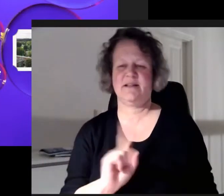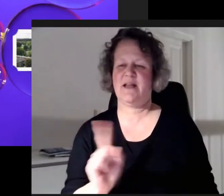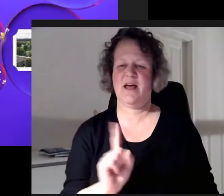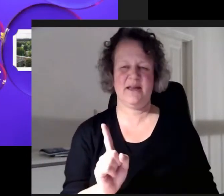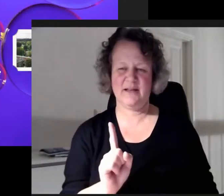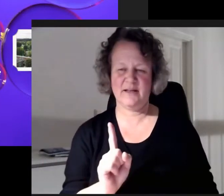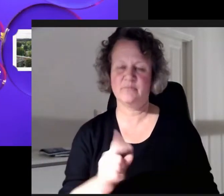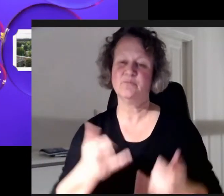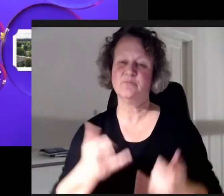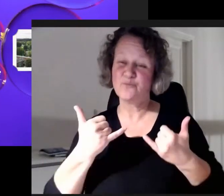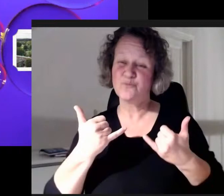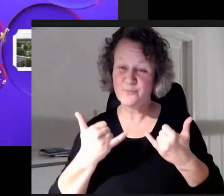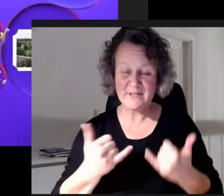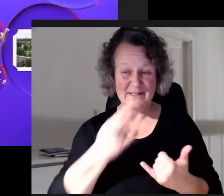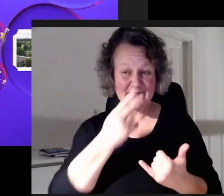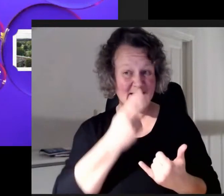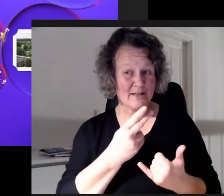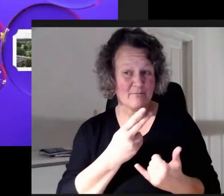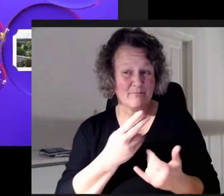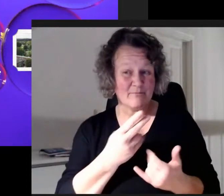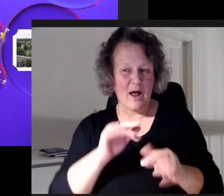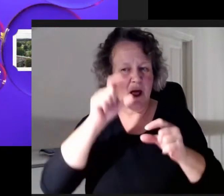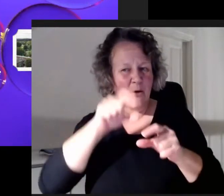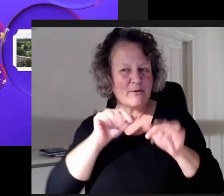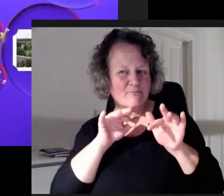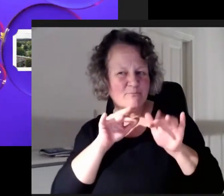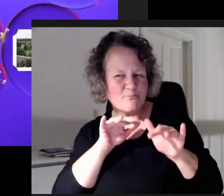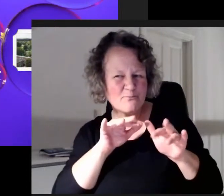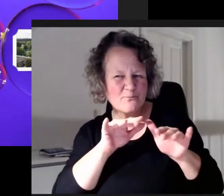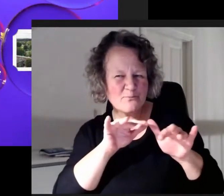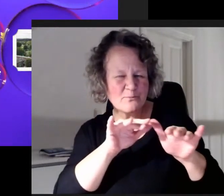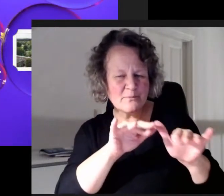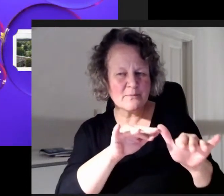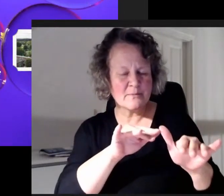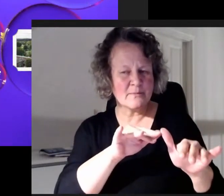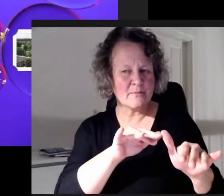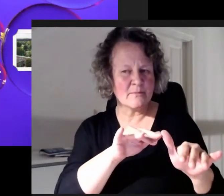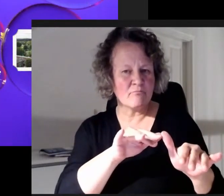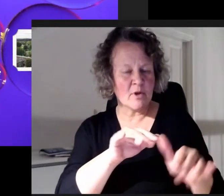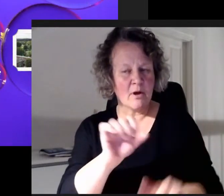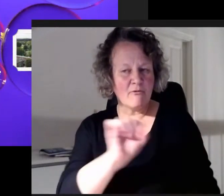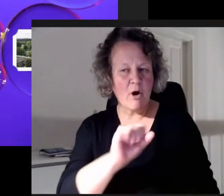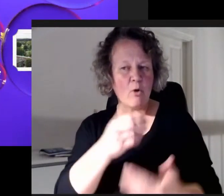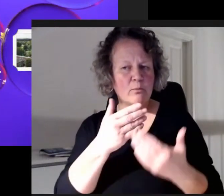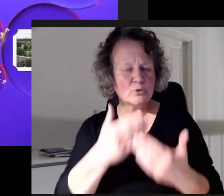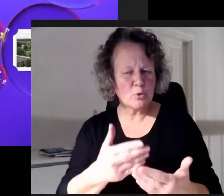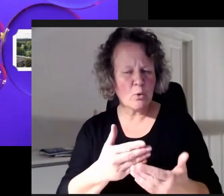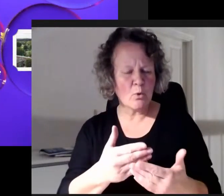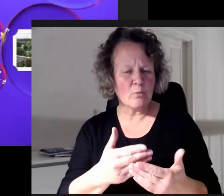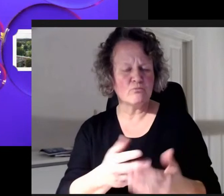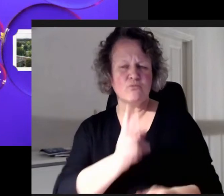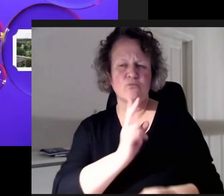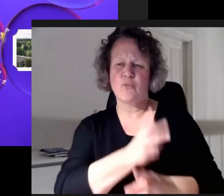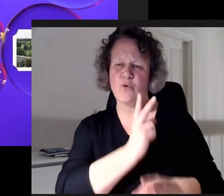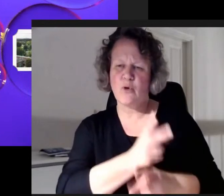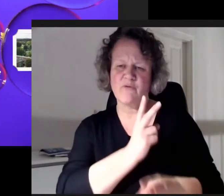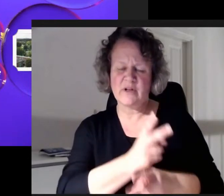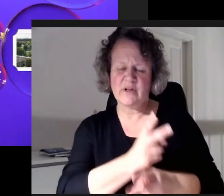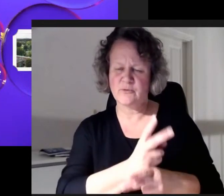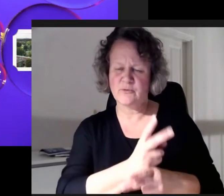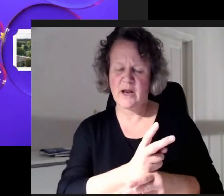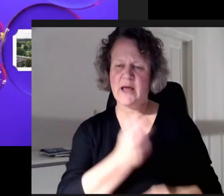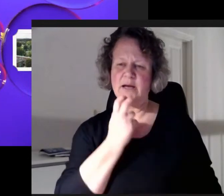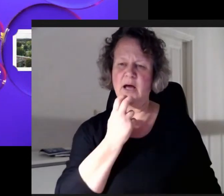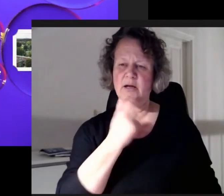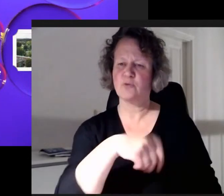finances. He has fun in animals, and he was all of a sudden in the subject environment of climate change. And in the communication,